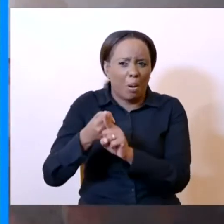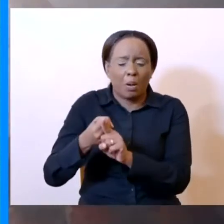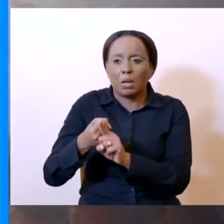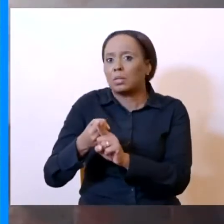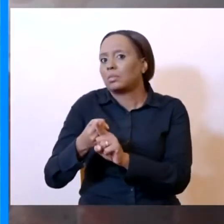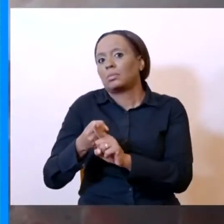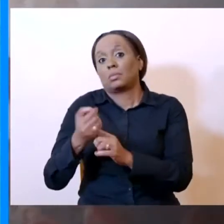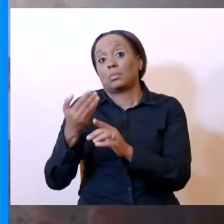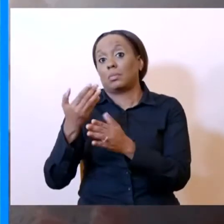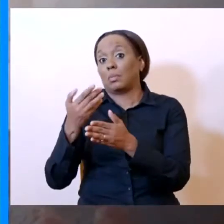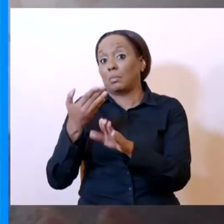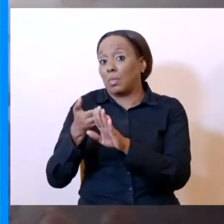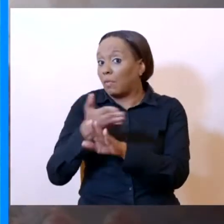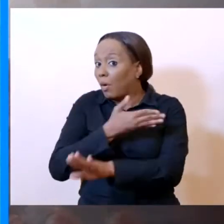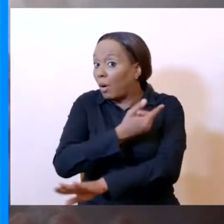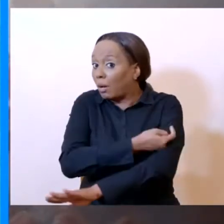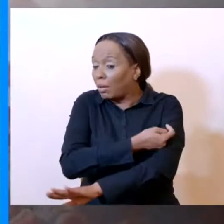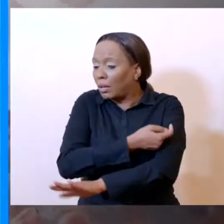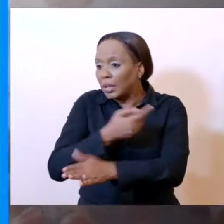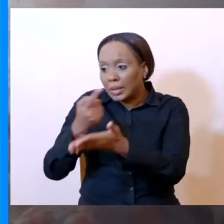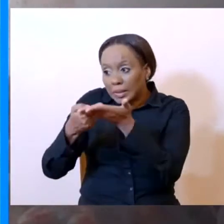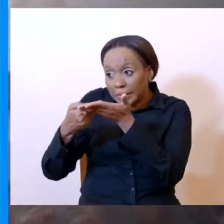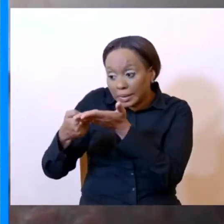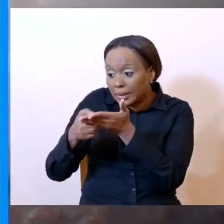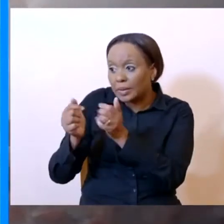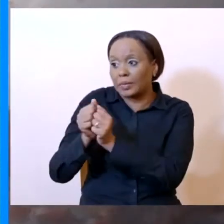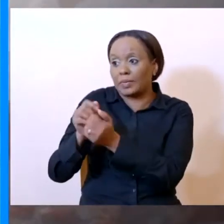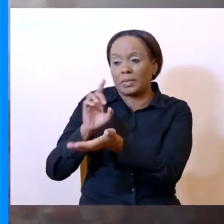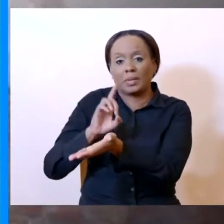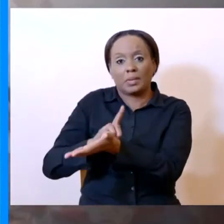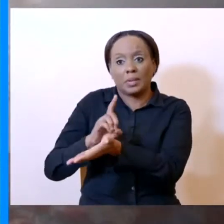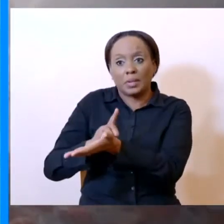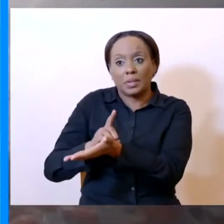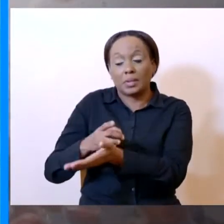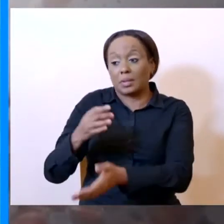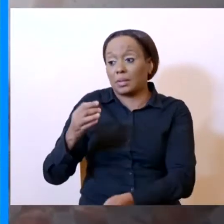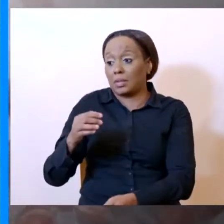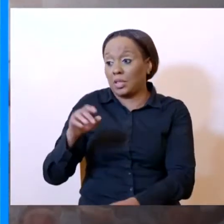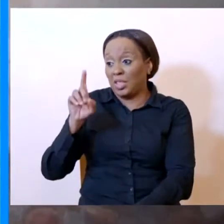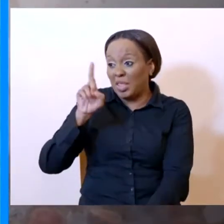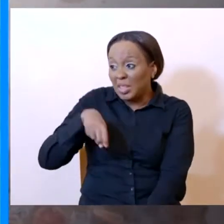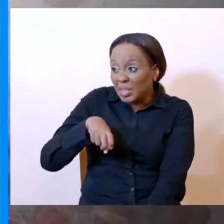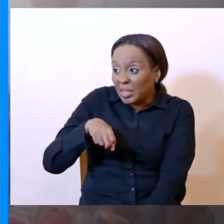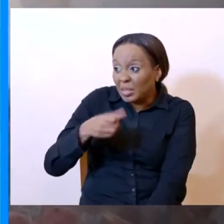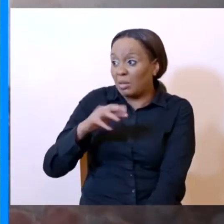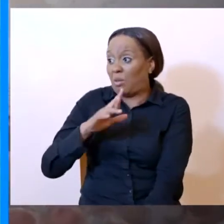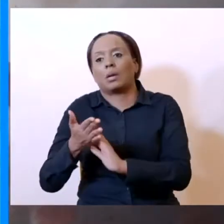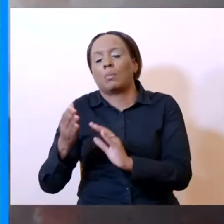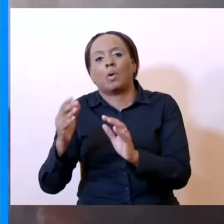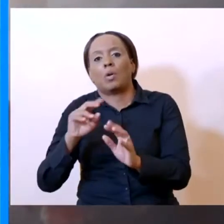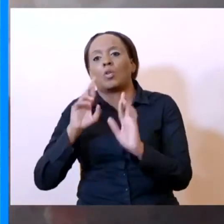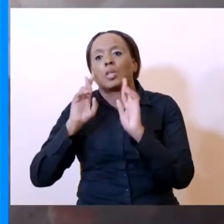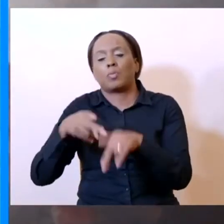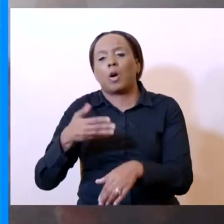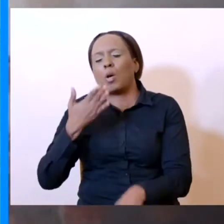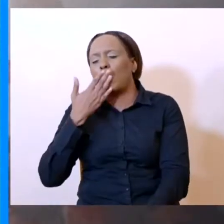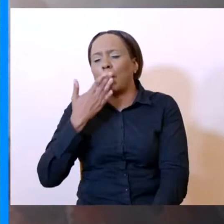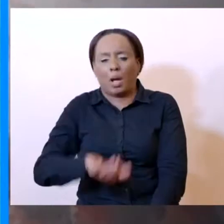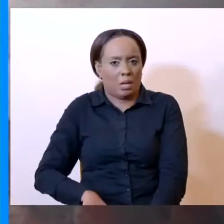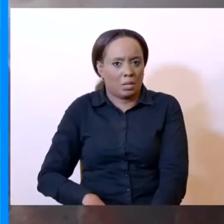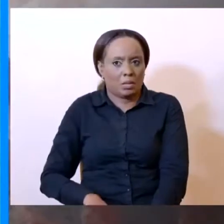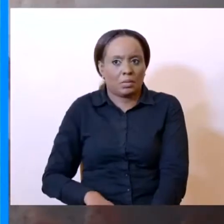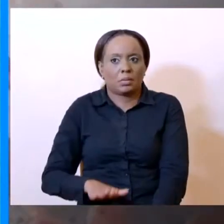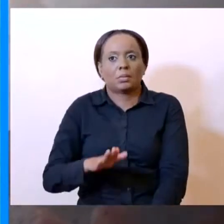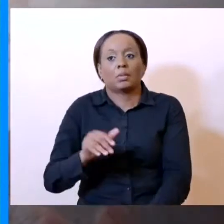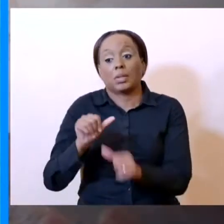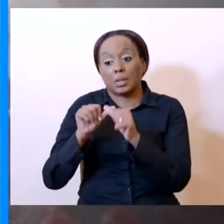discuss with your healthcare worker whether your vaccine is adequate or appropriate for you. So continue